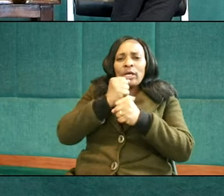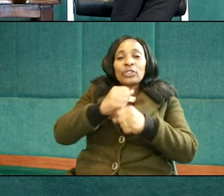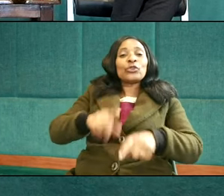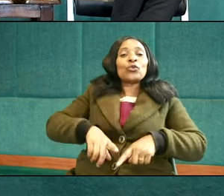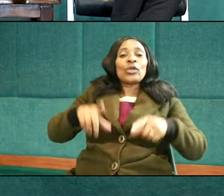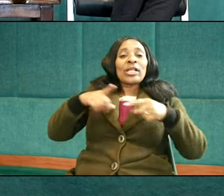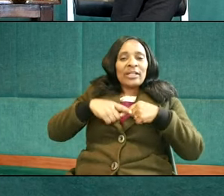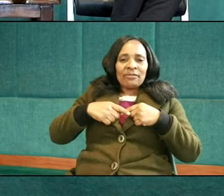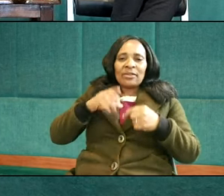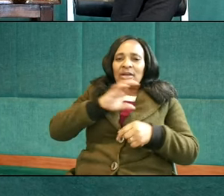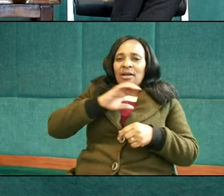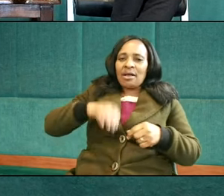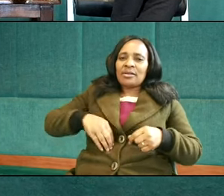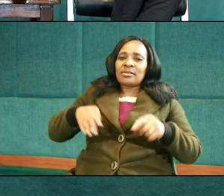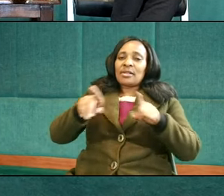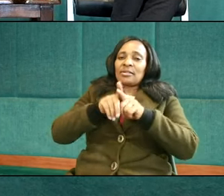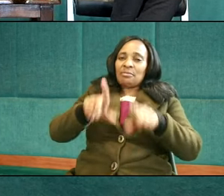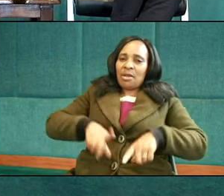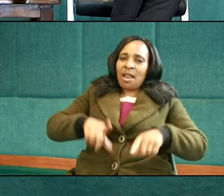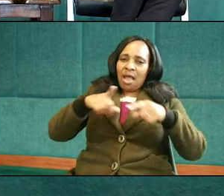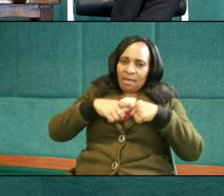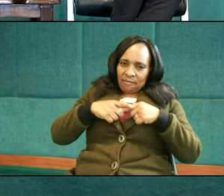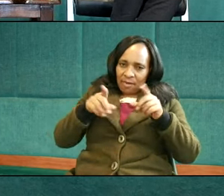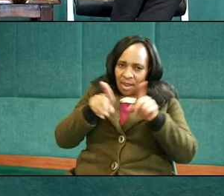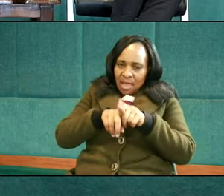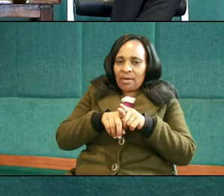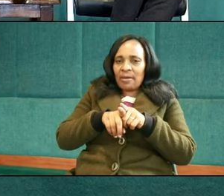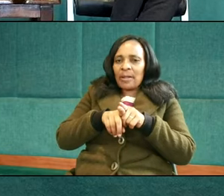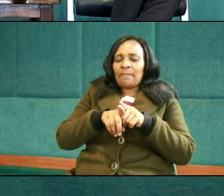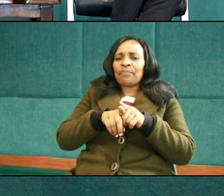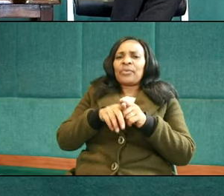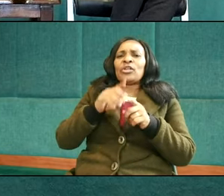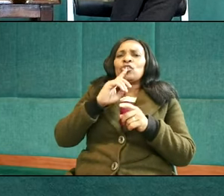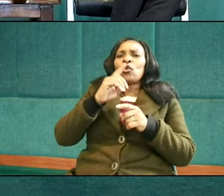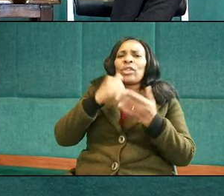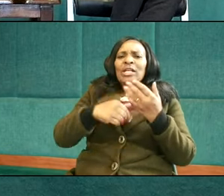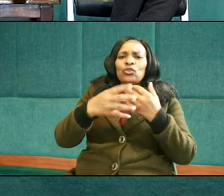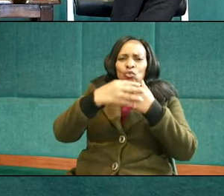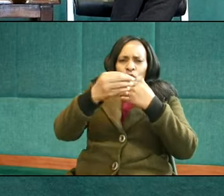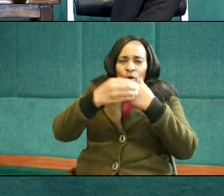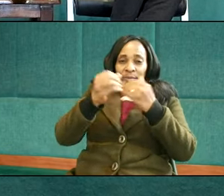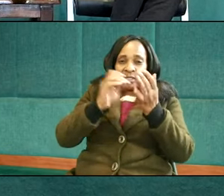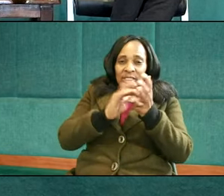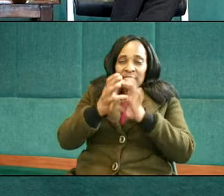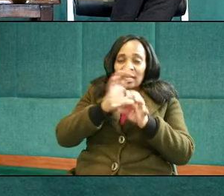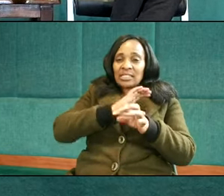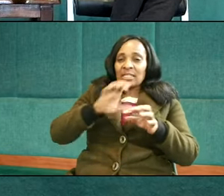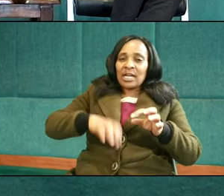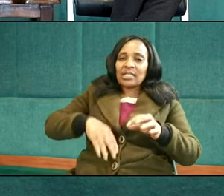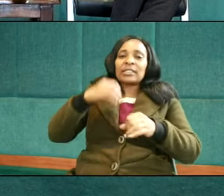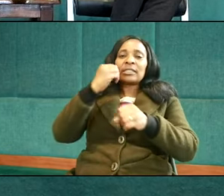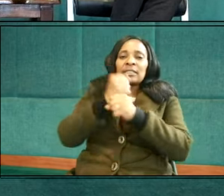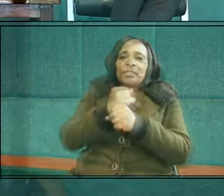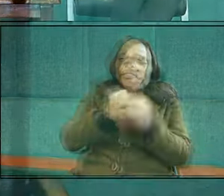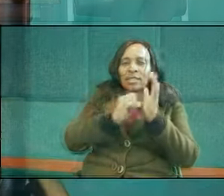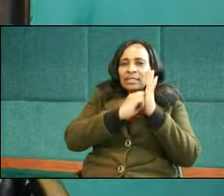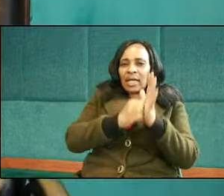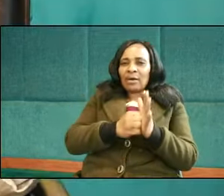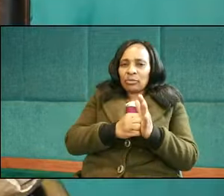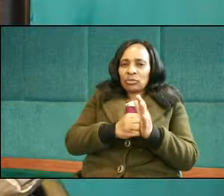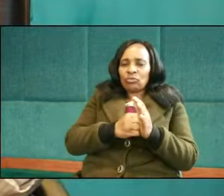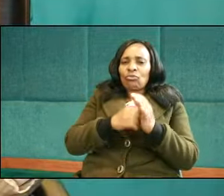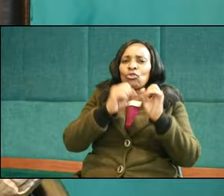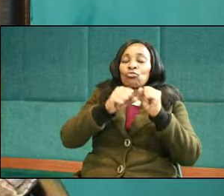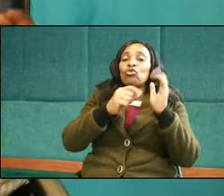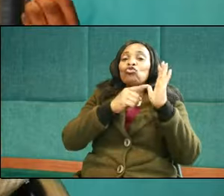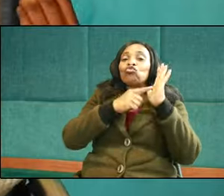Christ-like and leading our lives in a way that is sort of imitating the way Christ did. So his example on earth is to truly